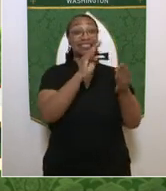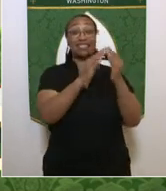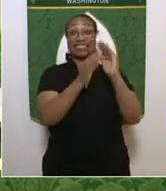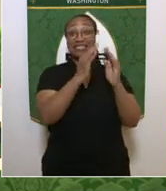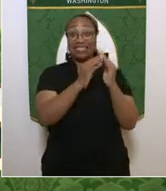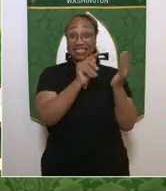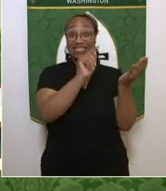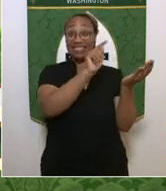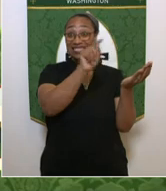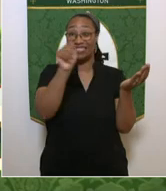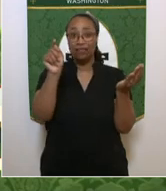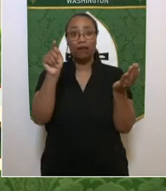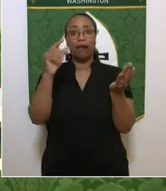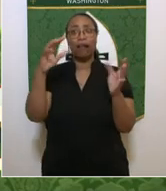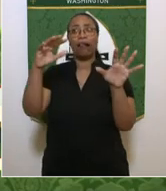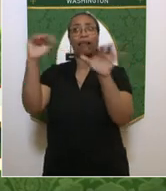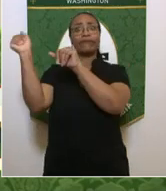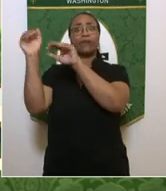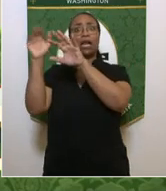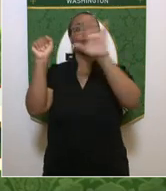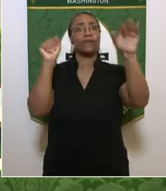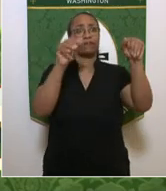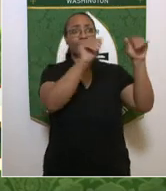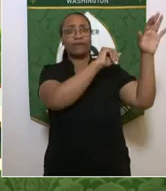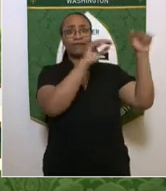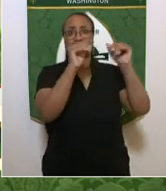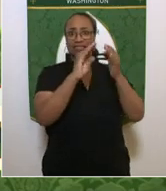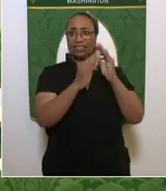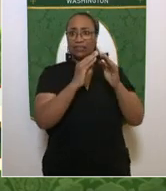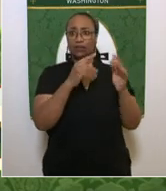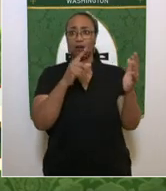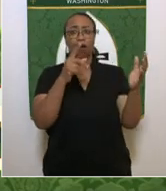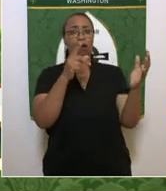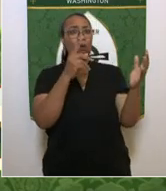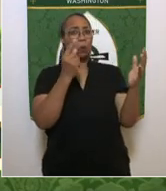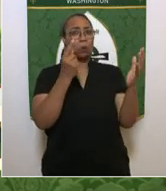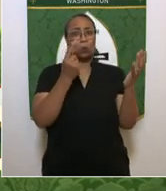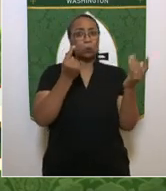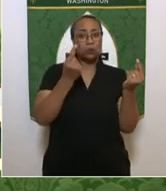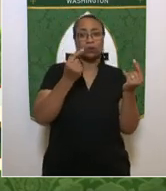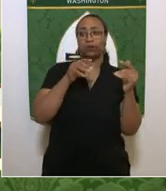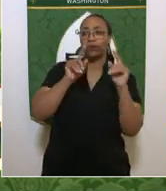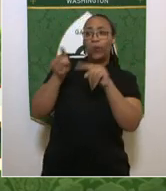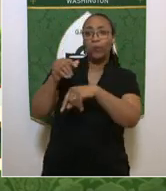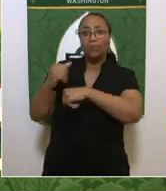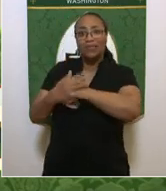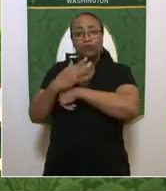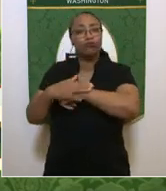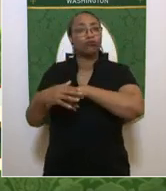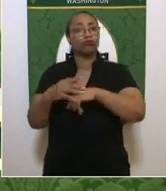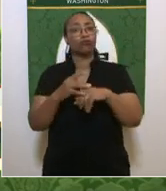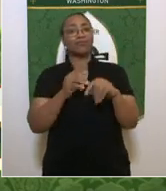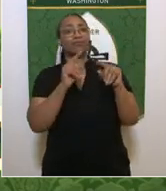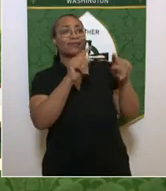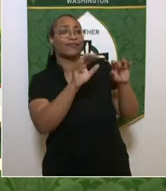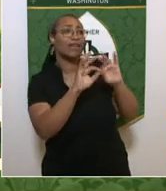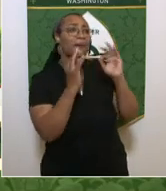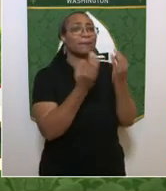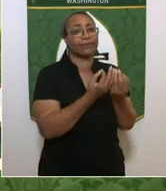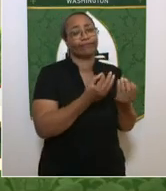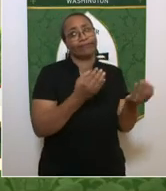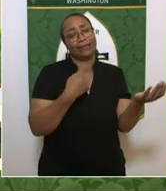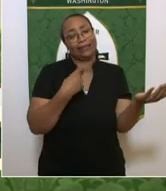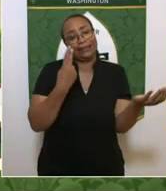moved closer to their families, or they moved closer to the beach, as it turned out. And we see our